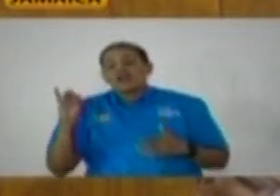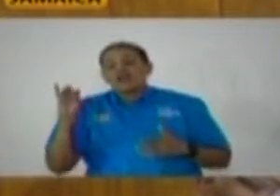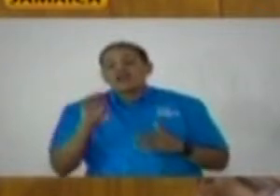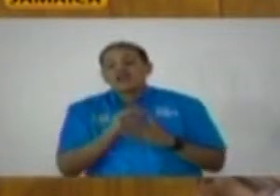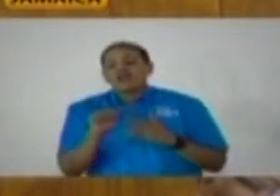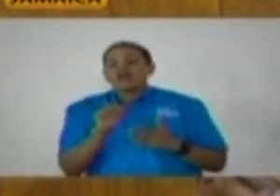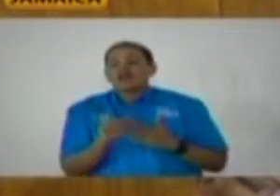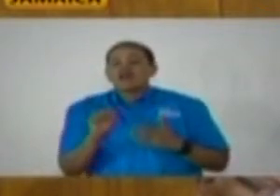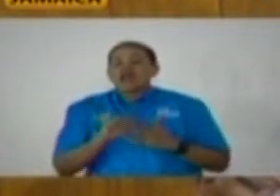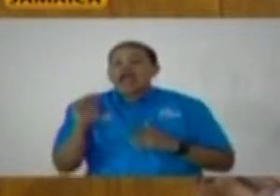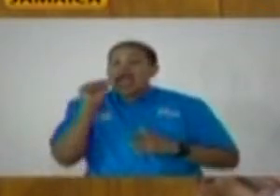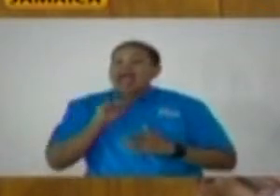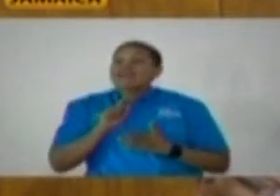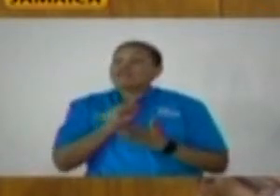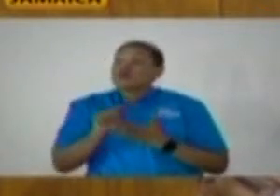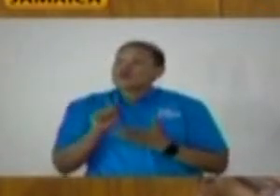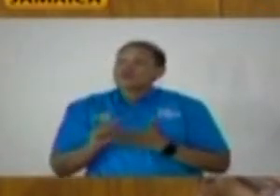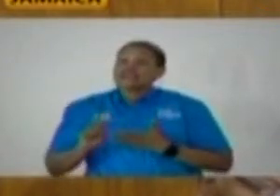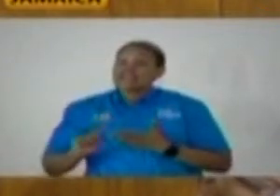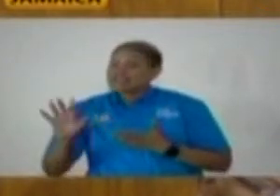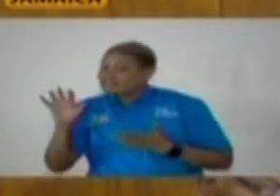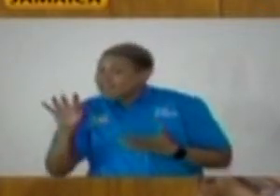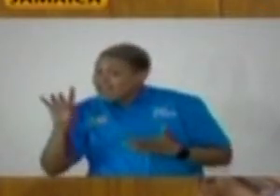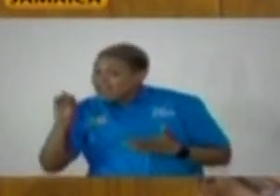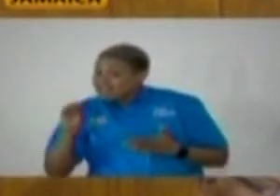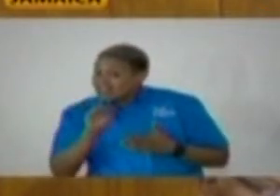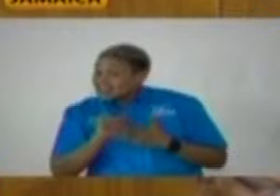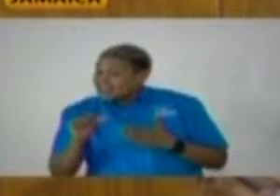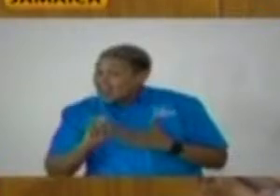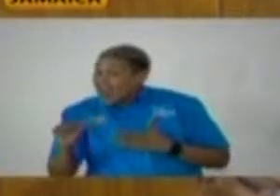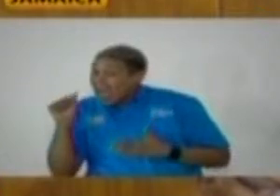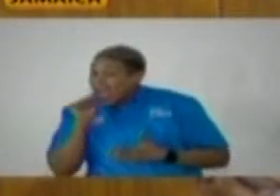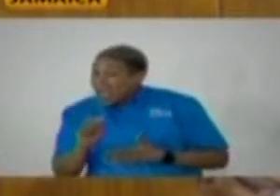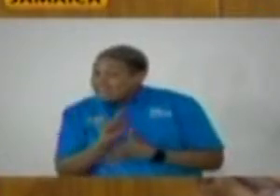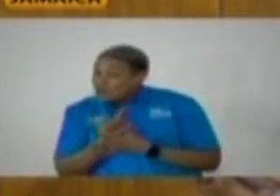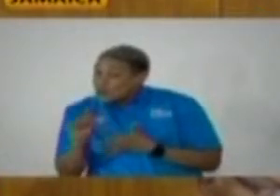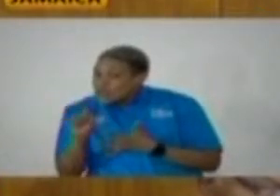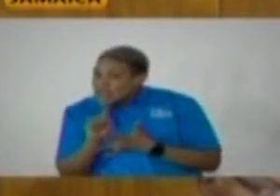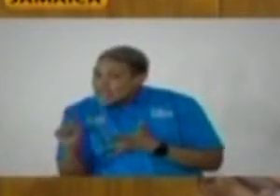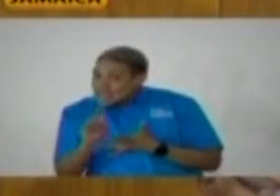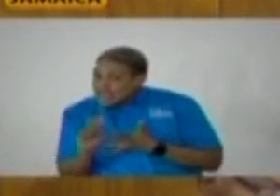$580 per week. Per week.